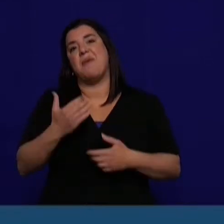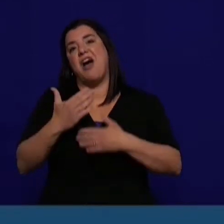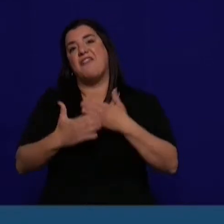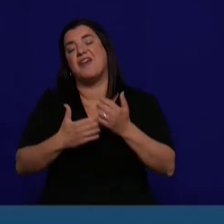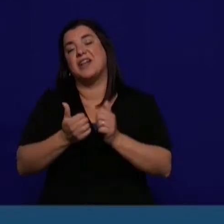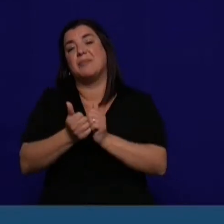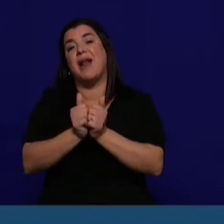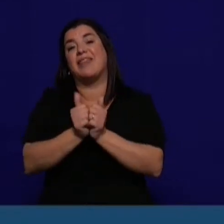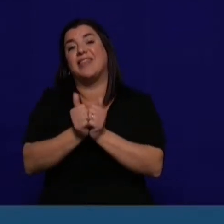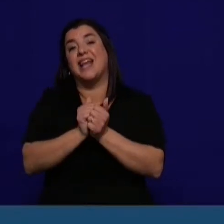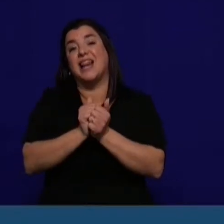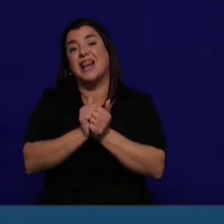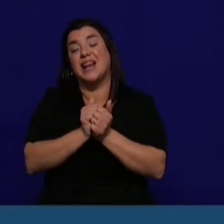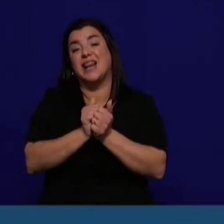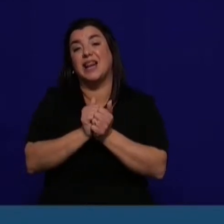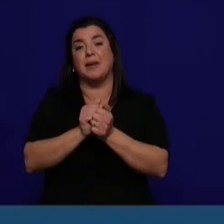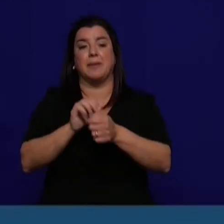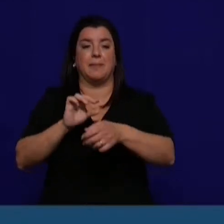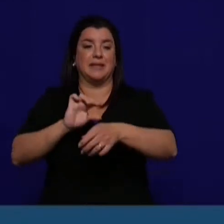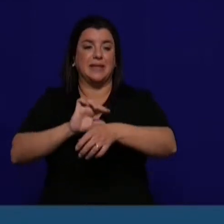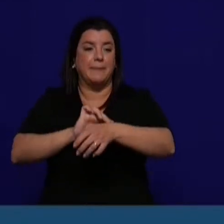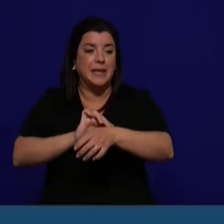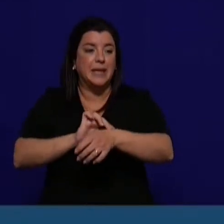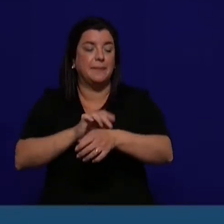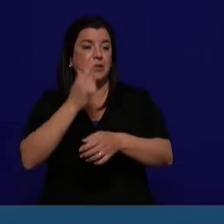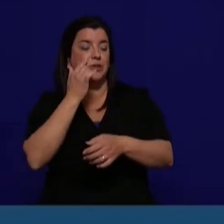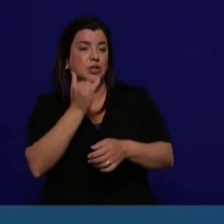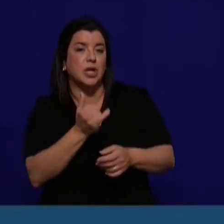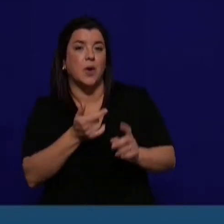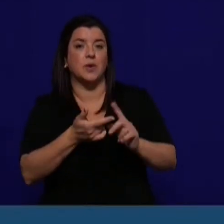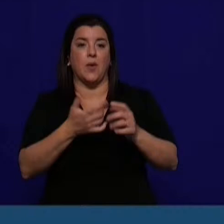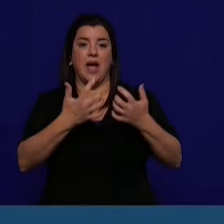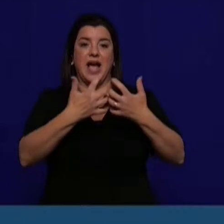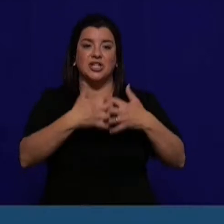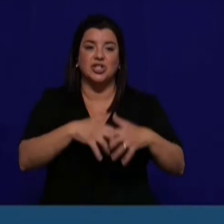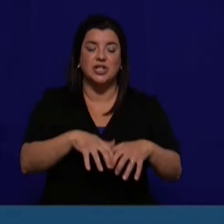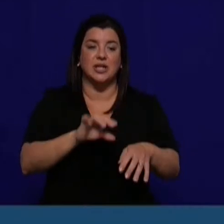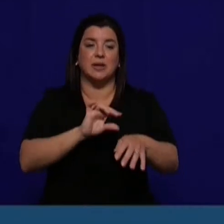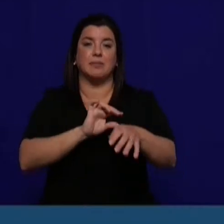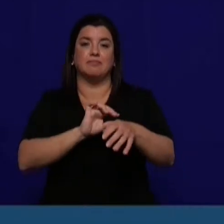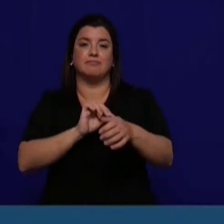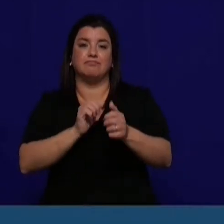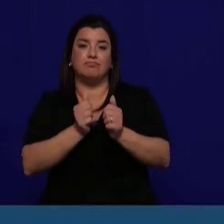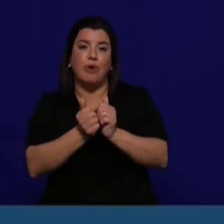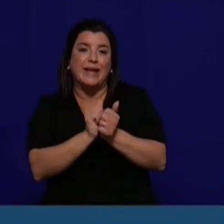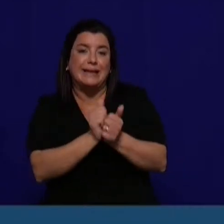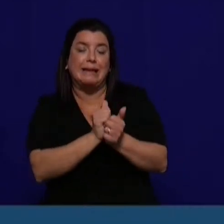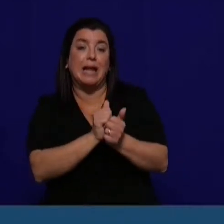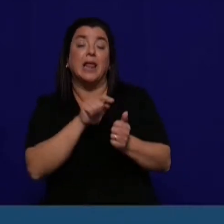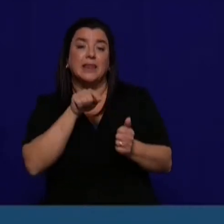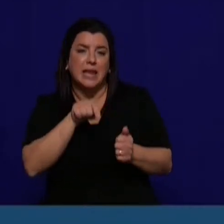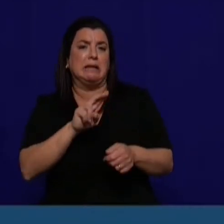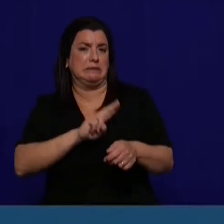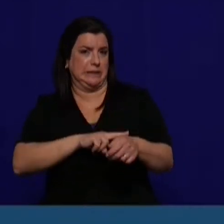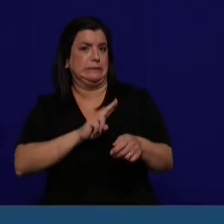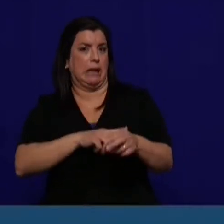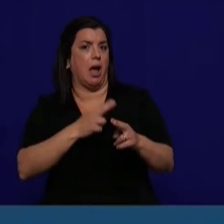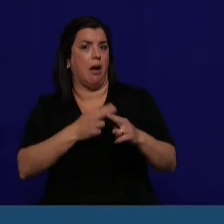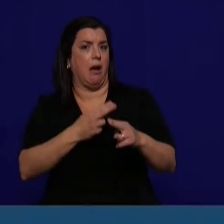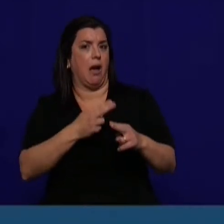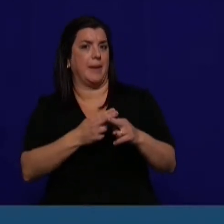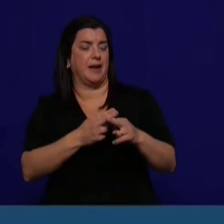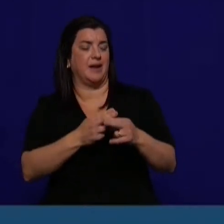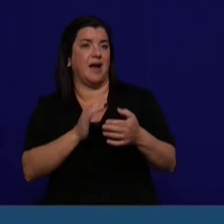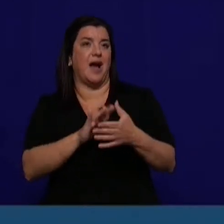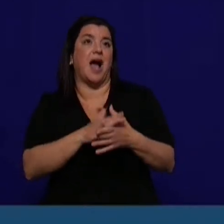jsiru, pereżempju practicals ta' tobba u anka inġiniera u professjonijiet oħra li dawn jistgħu jsiru wkoll għaliex